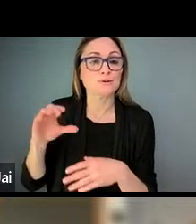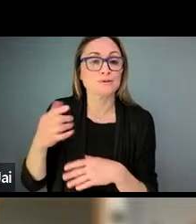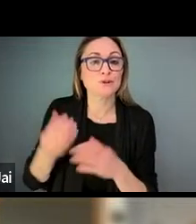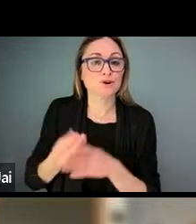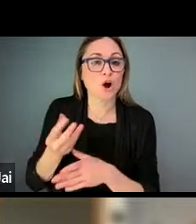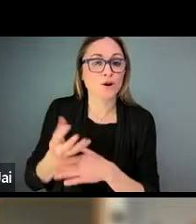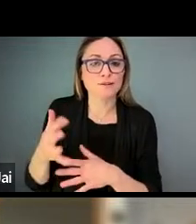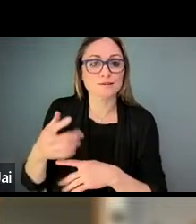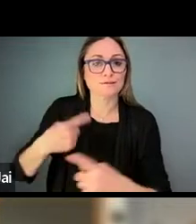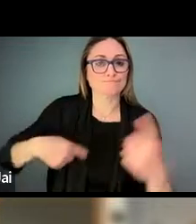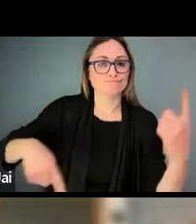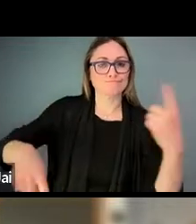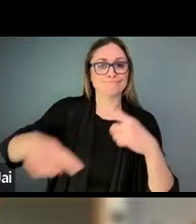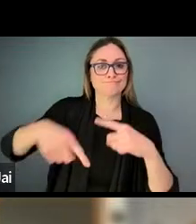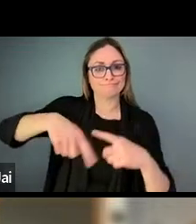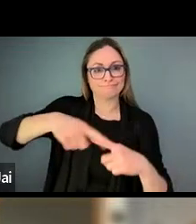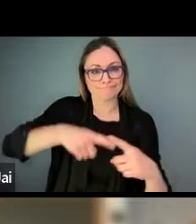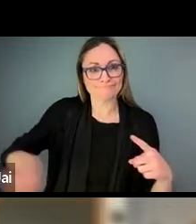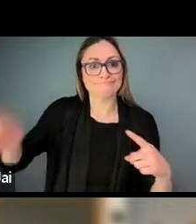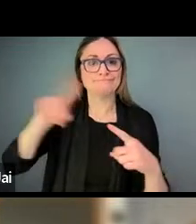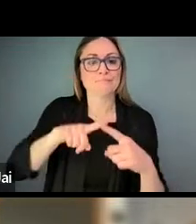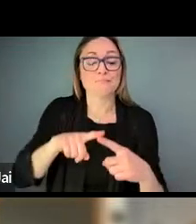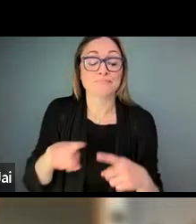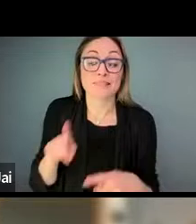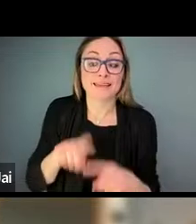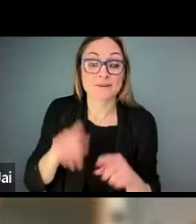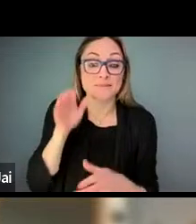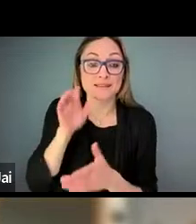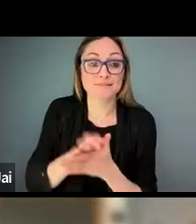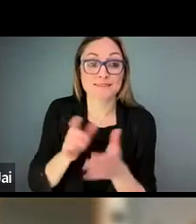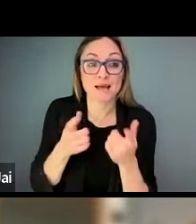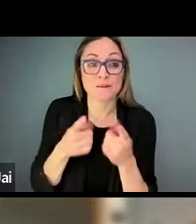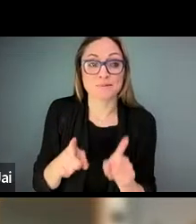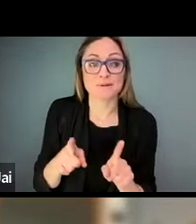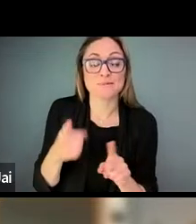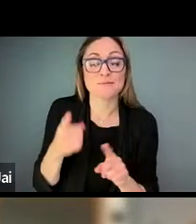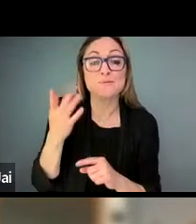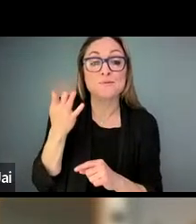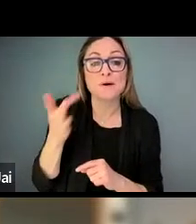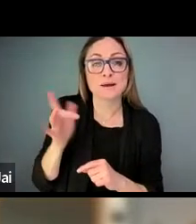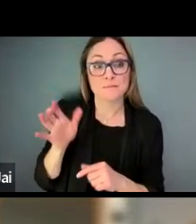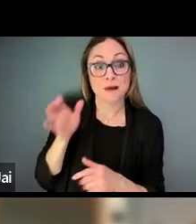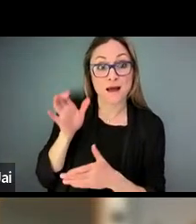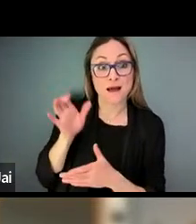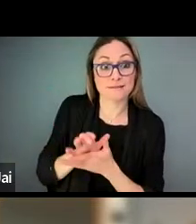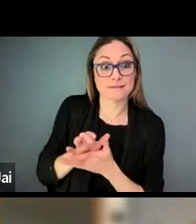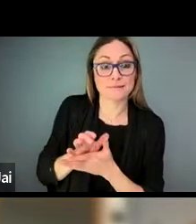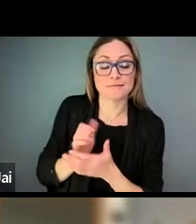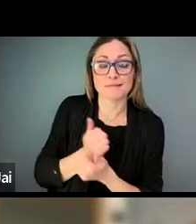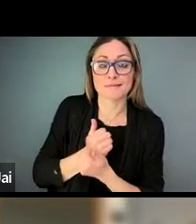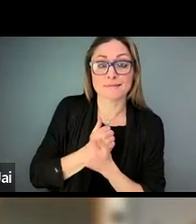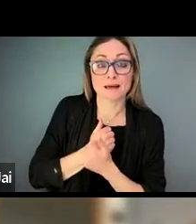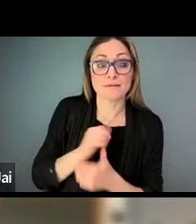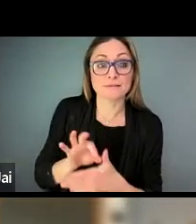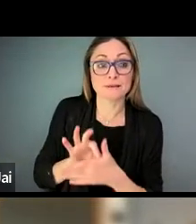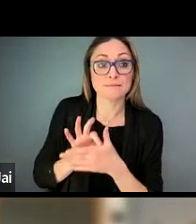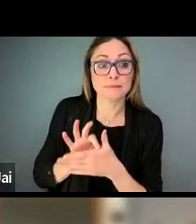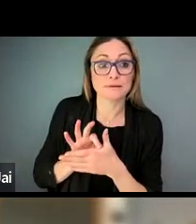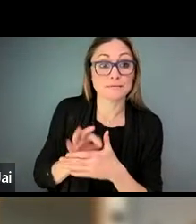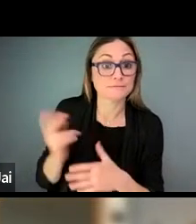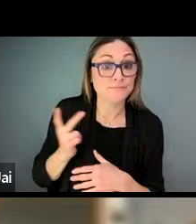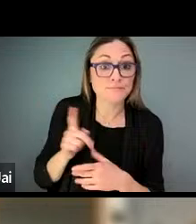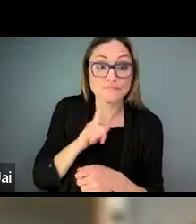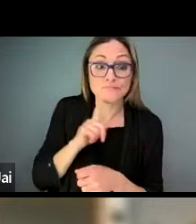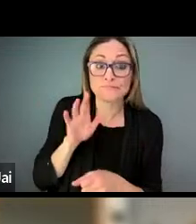So and I can't believe this is happening because my husband loves meat, but we've committed to